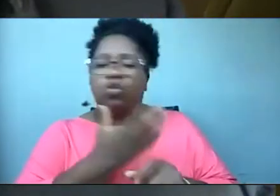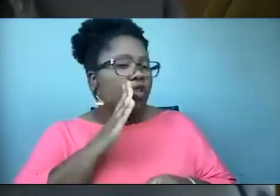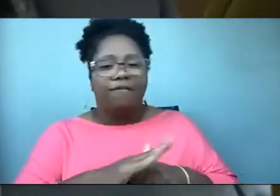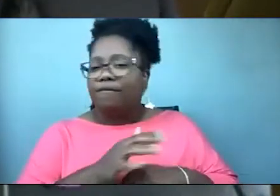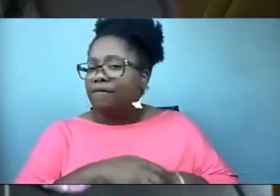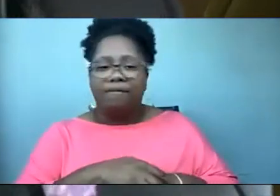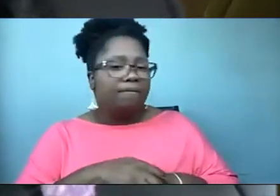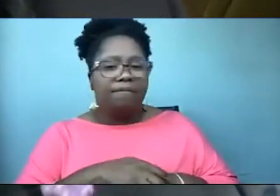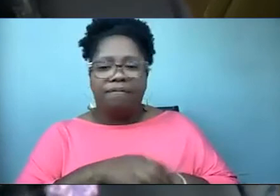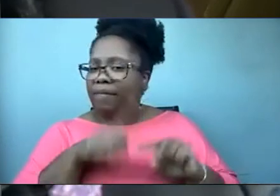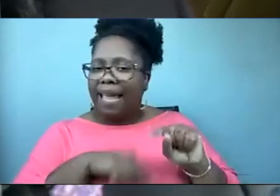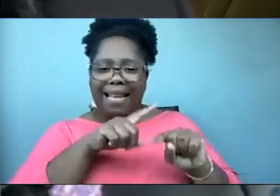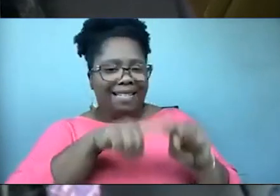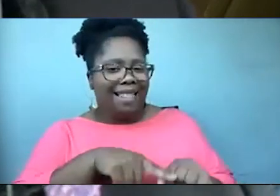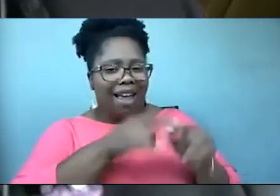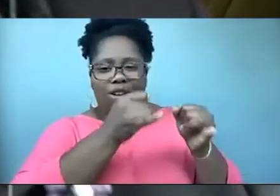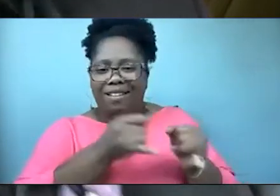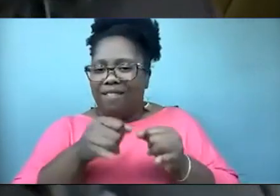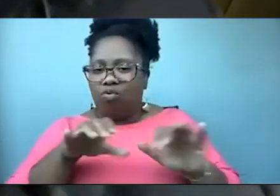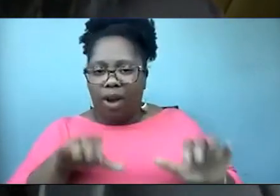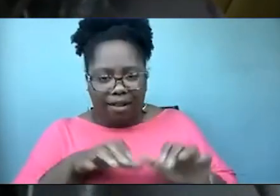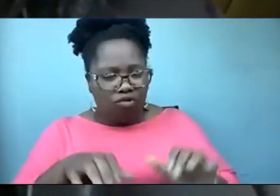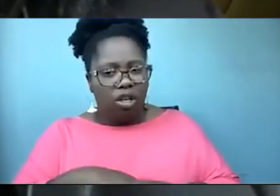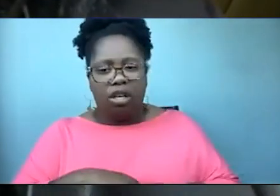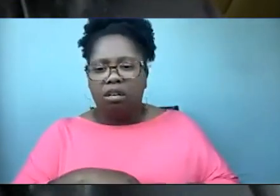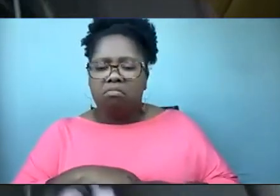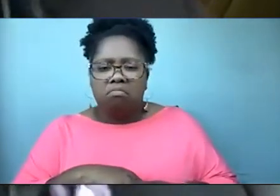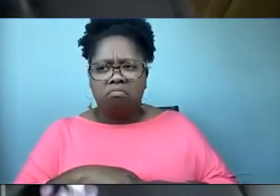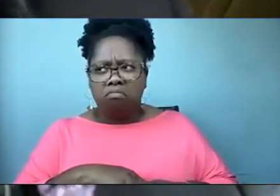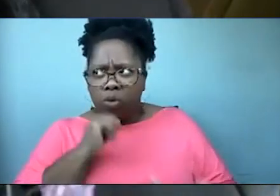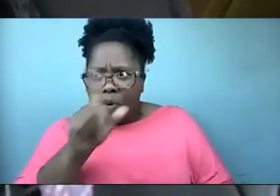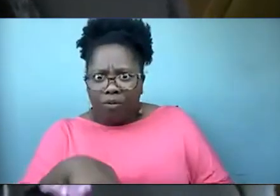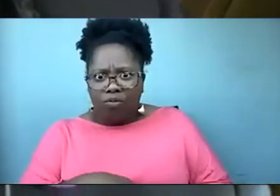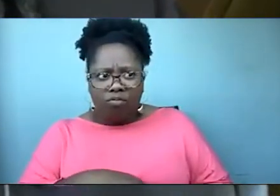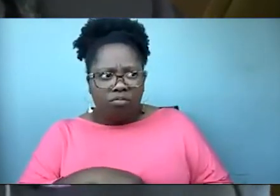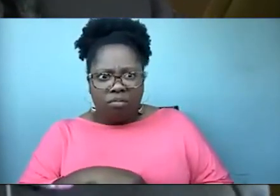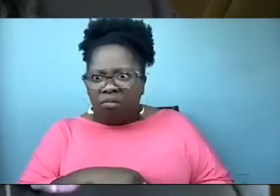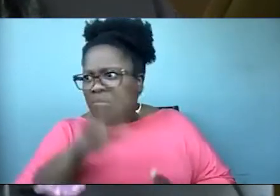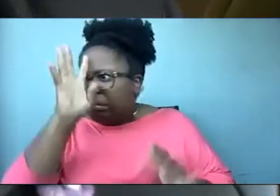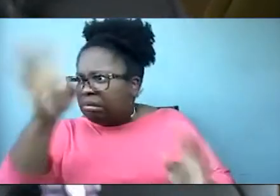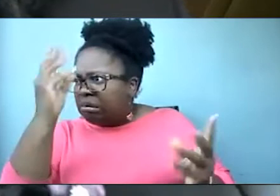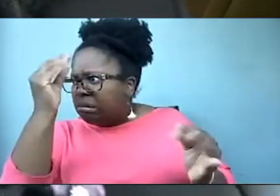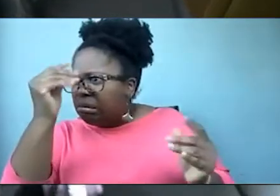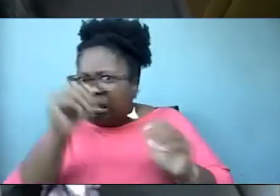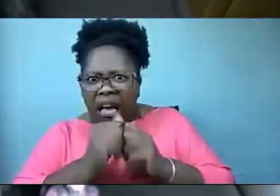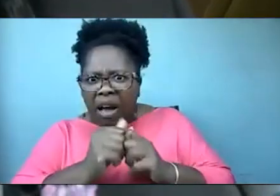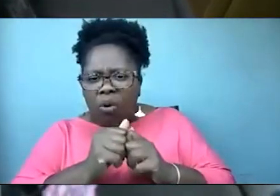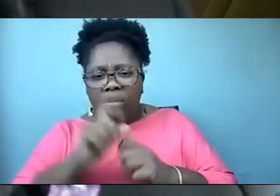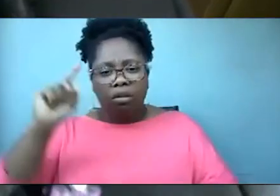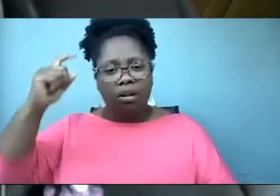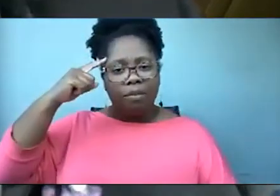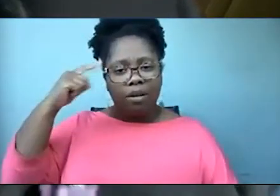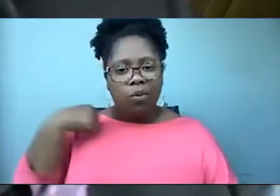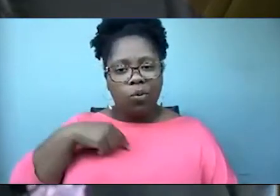don't have to reinvent the wheel. We have a government. We pay tax like everybody else. We need to have a government that will